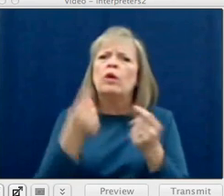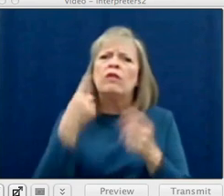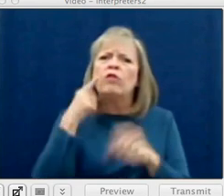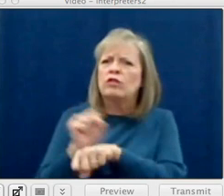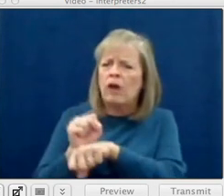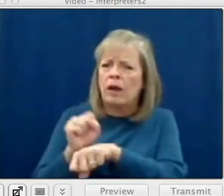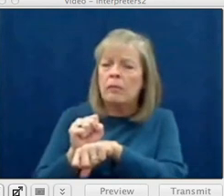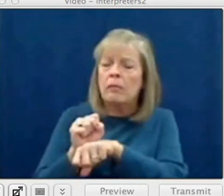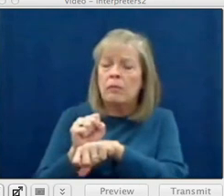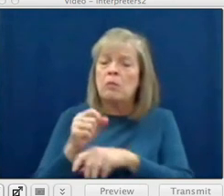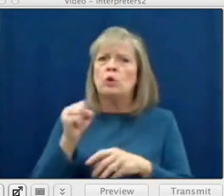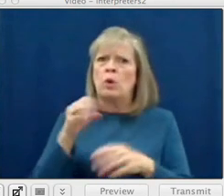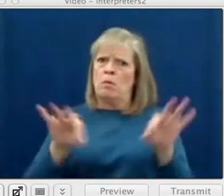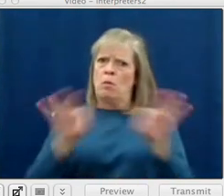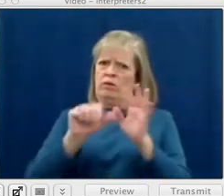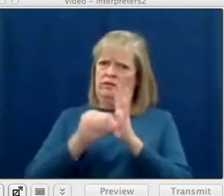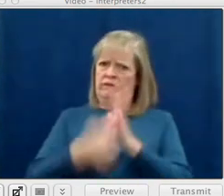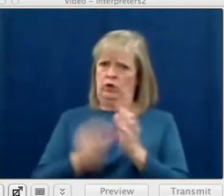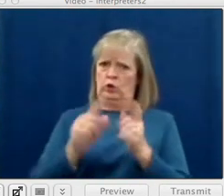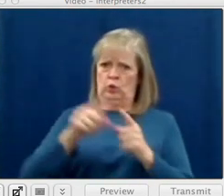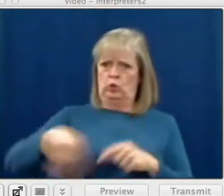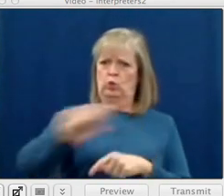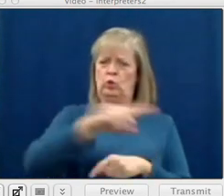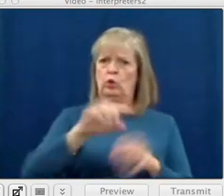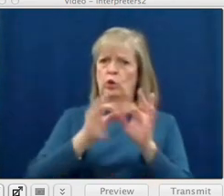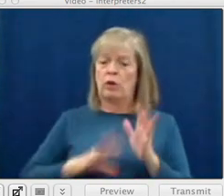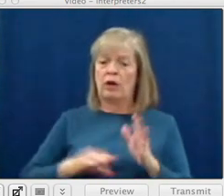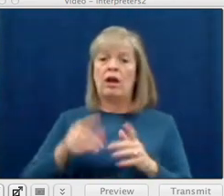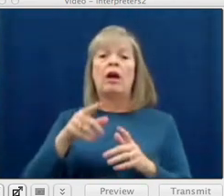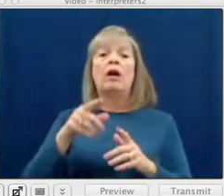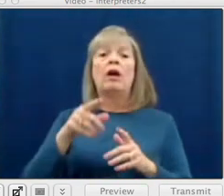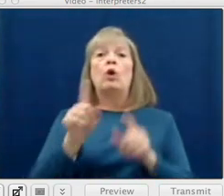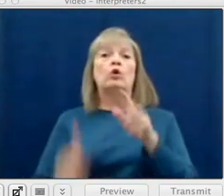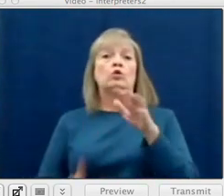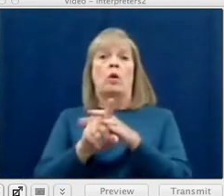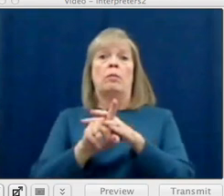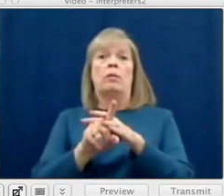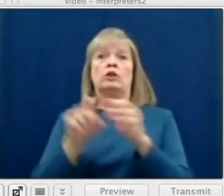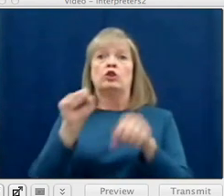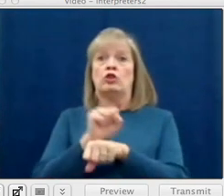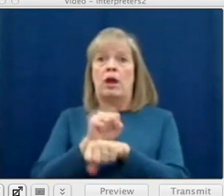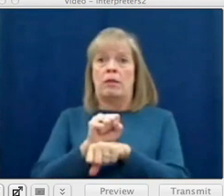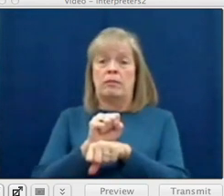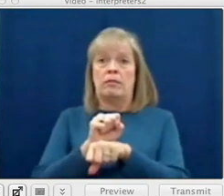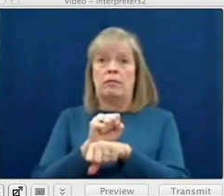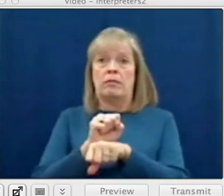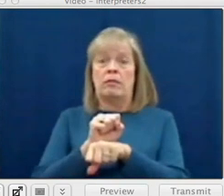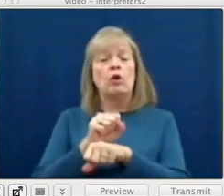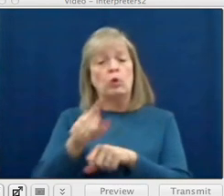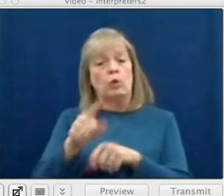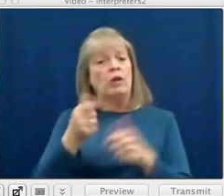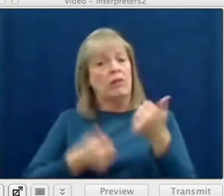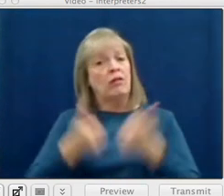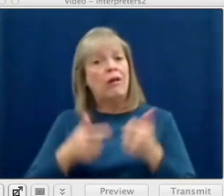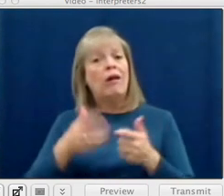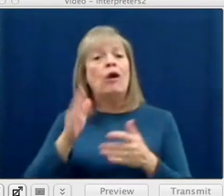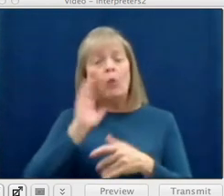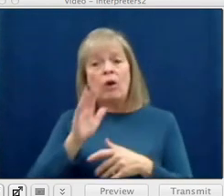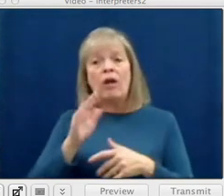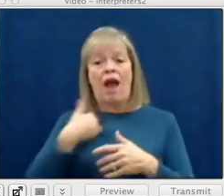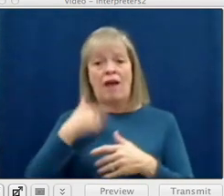they bring something, or if they, on the flip side of that, perhaps don't bring something to a situation that's really